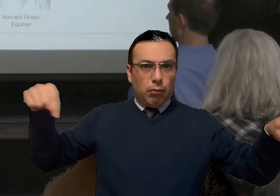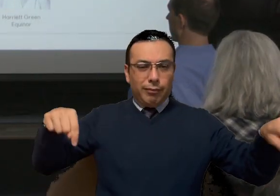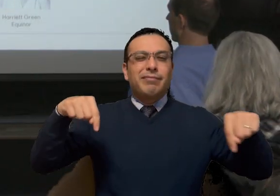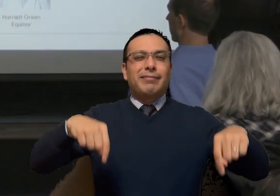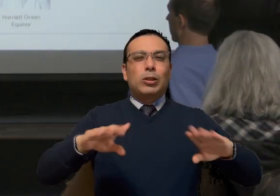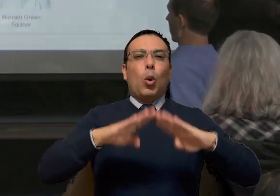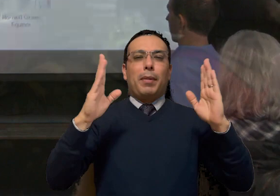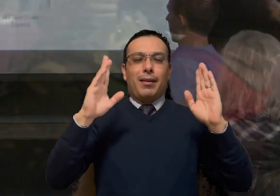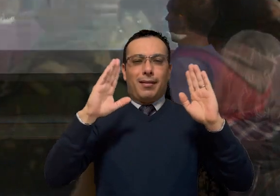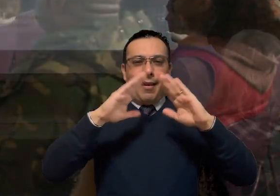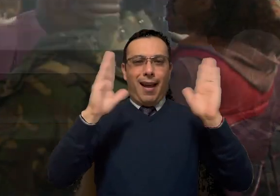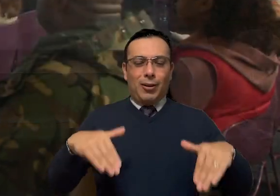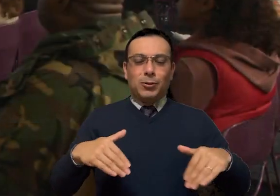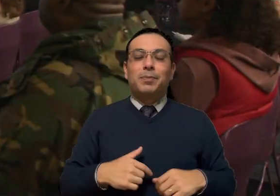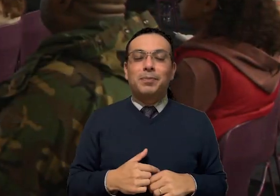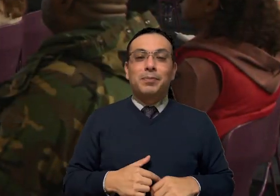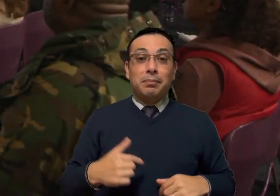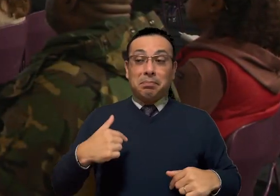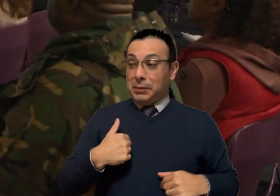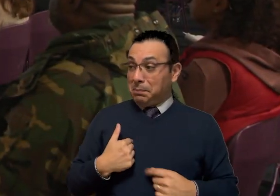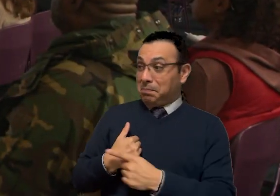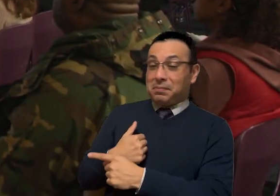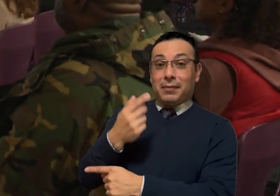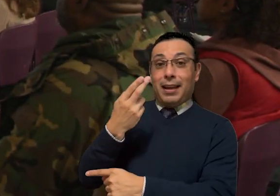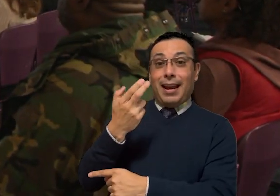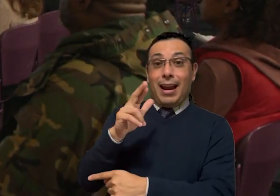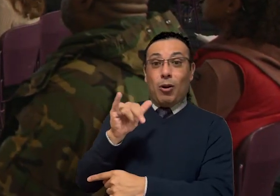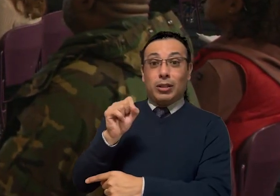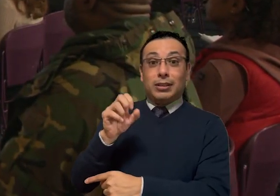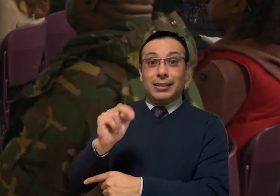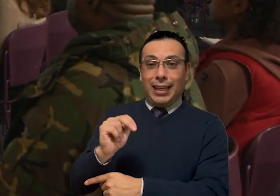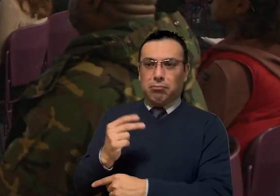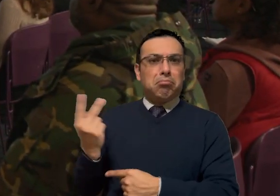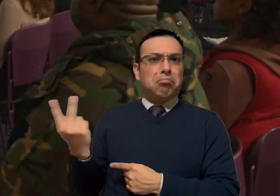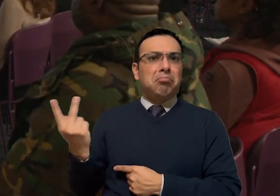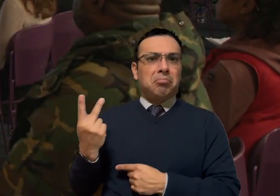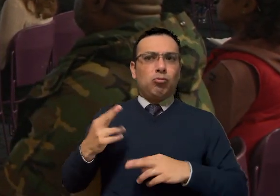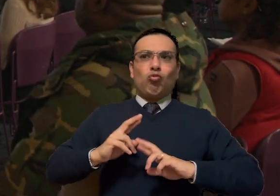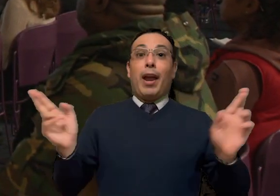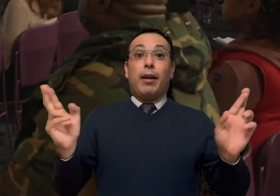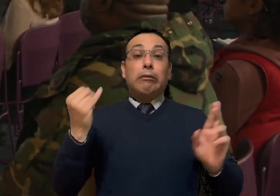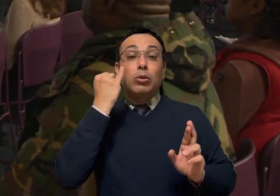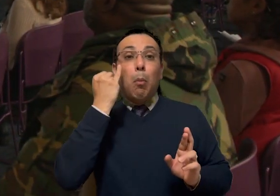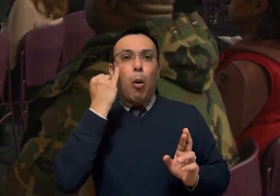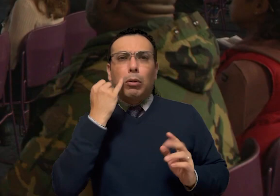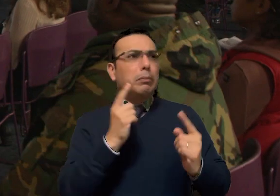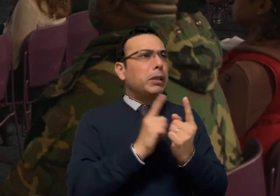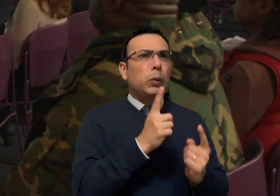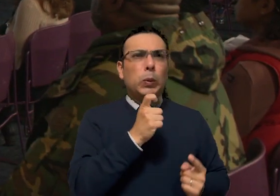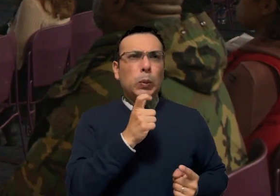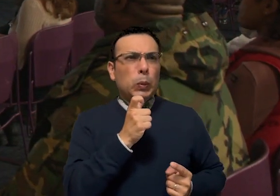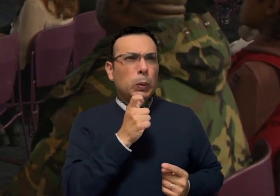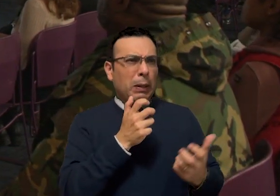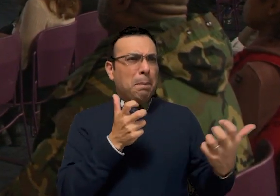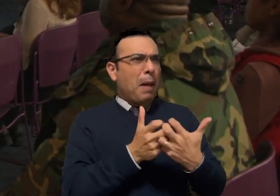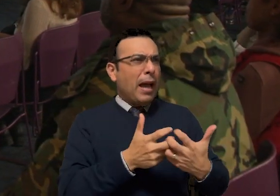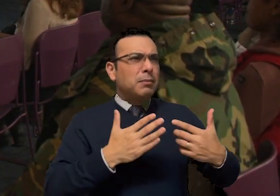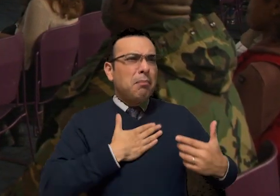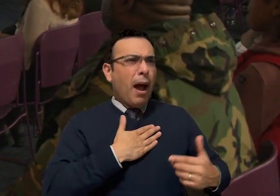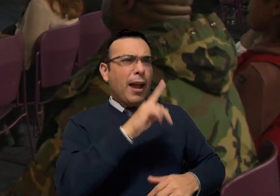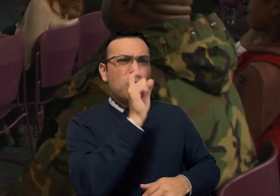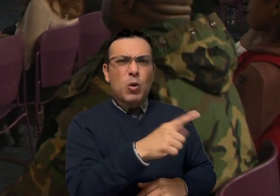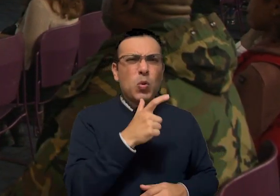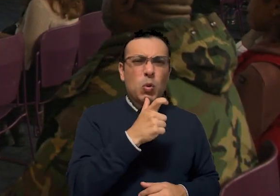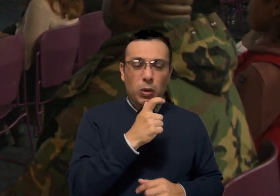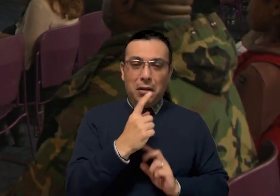break to the open house. If you're not sure which subject matter expert would address your question, come and ask us and we'll direct